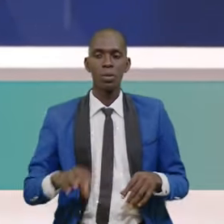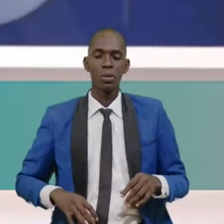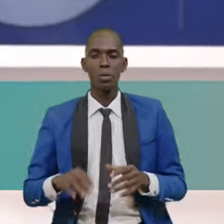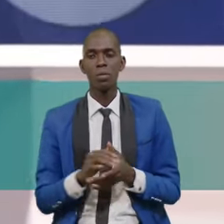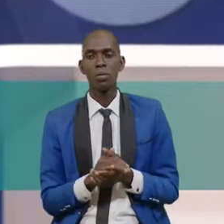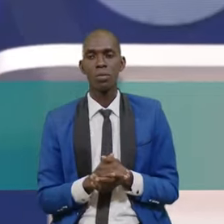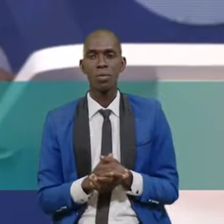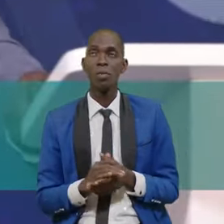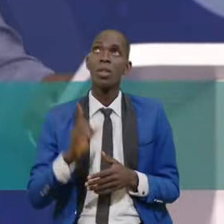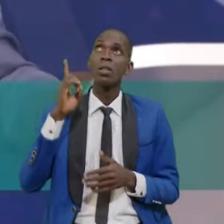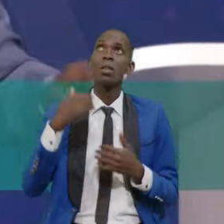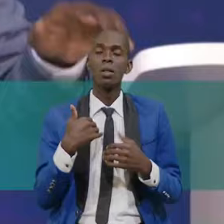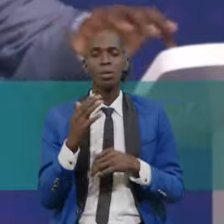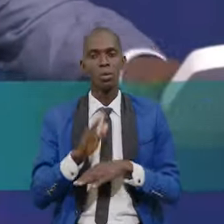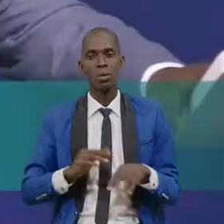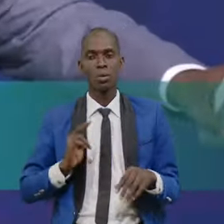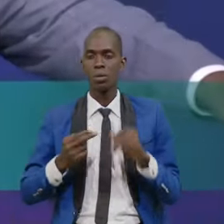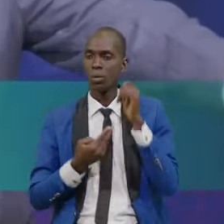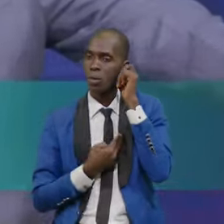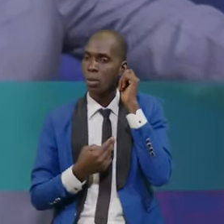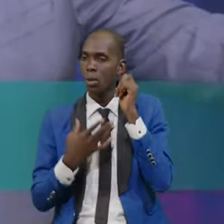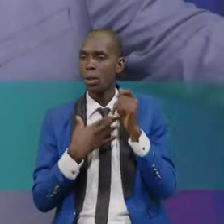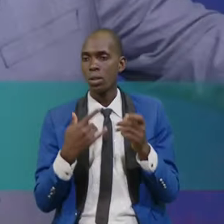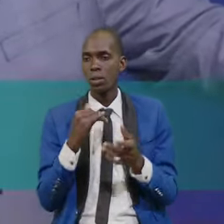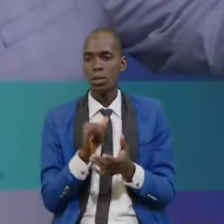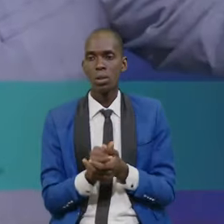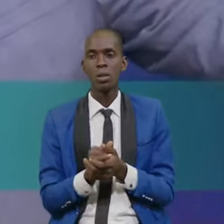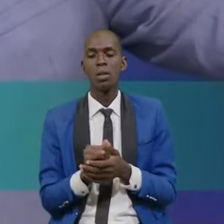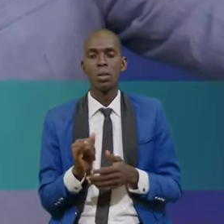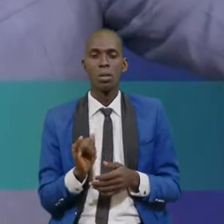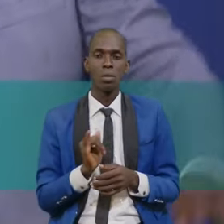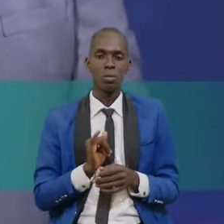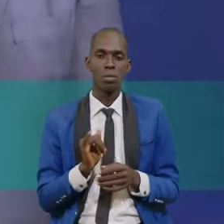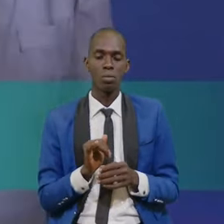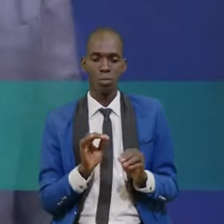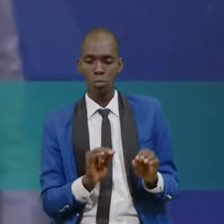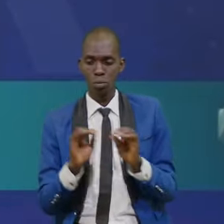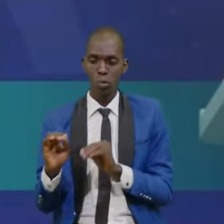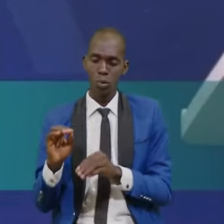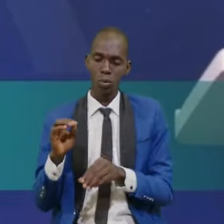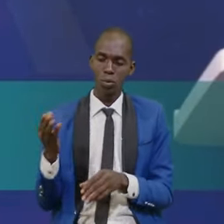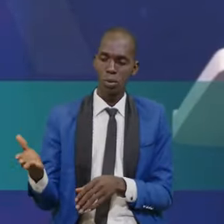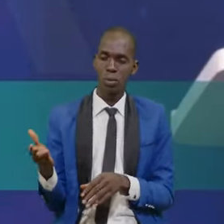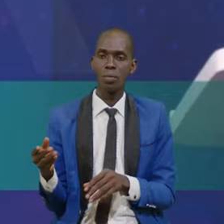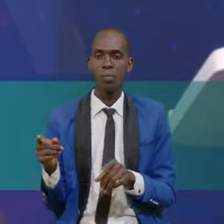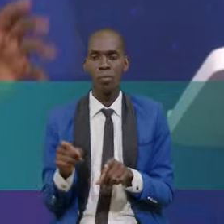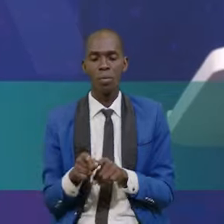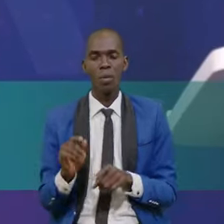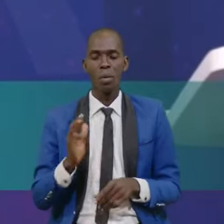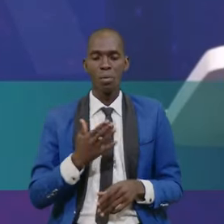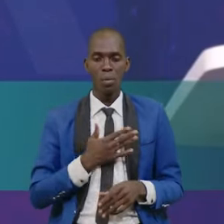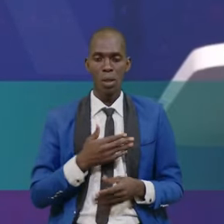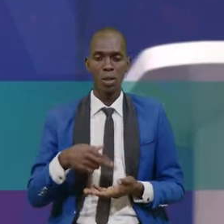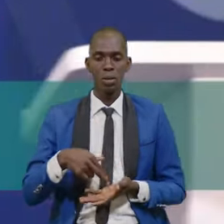called us, and he says, "I am going, but I put you in place as my ambassadors.